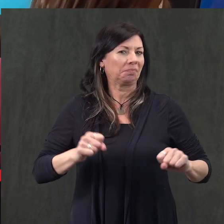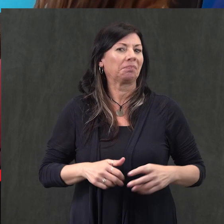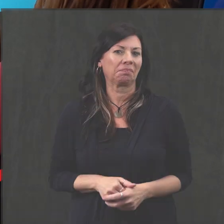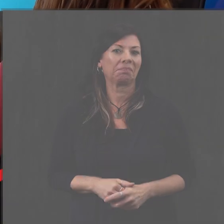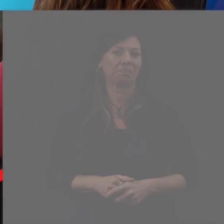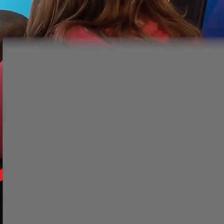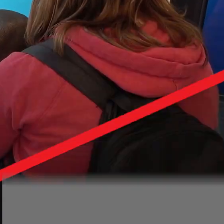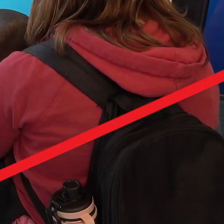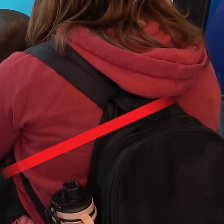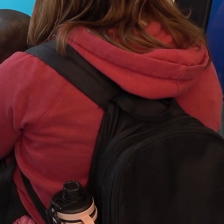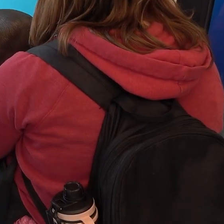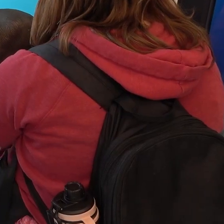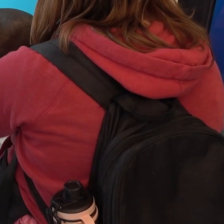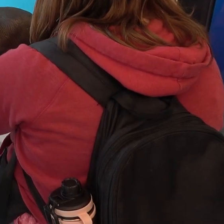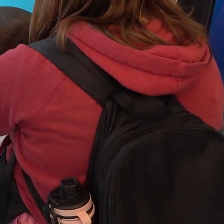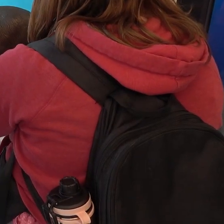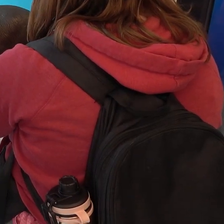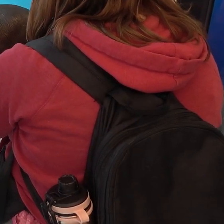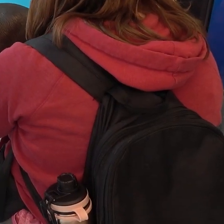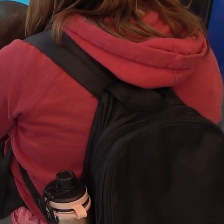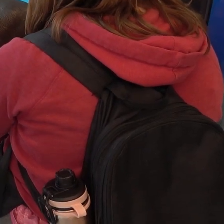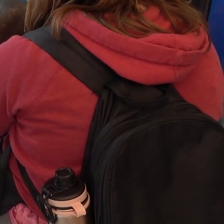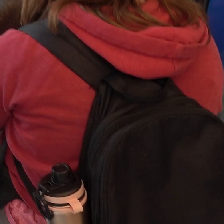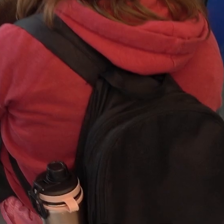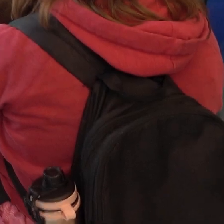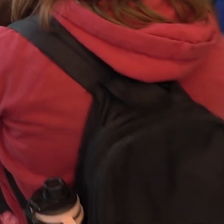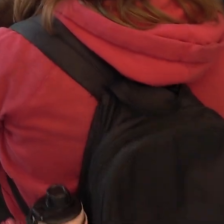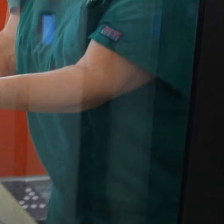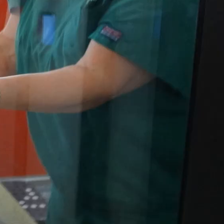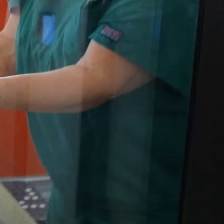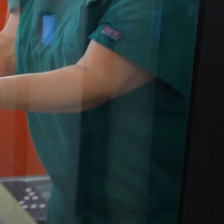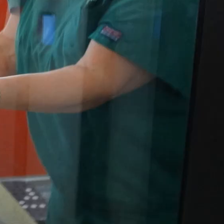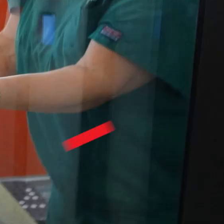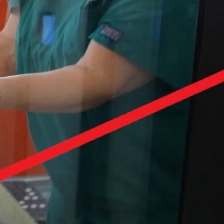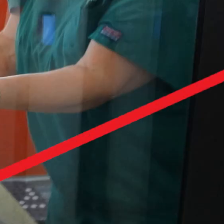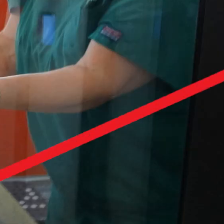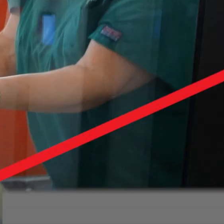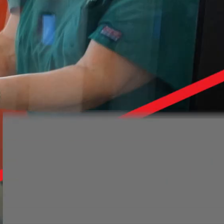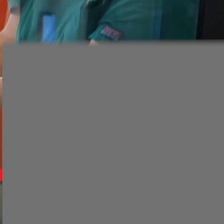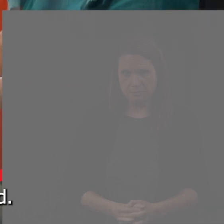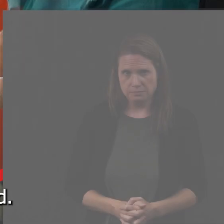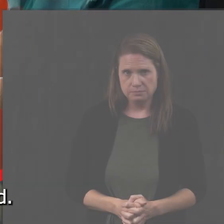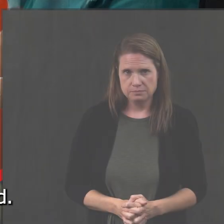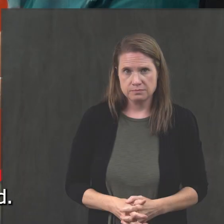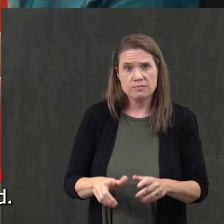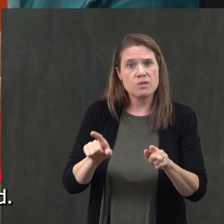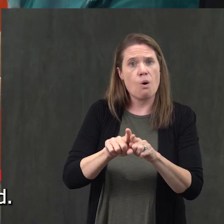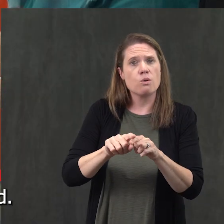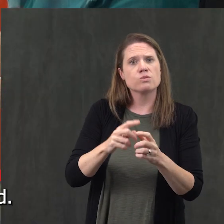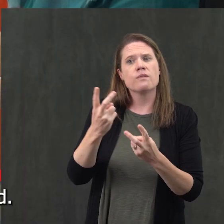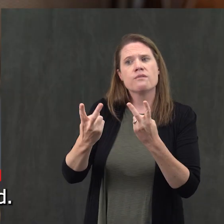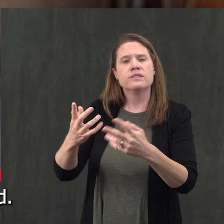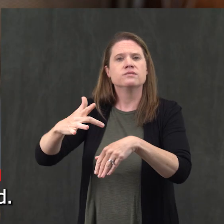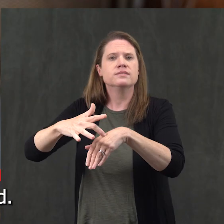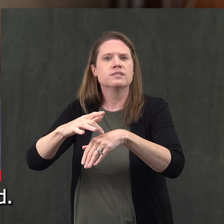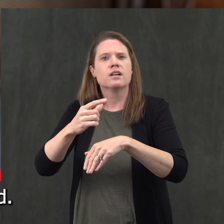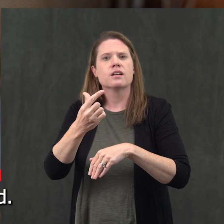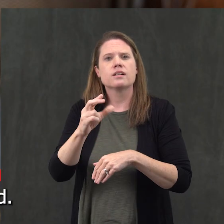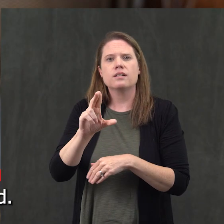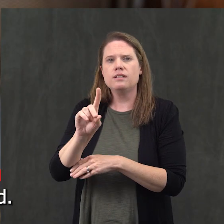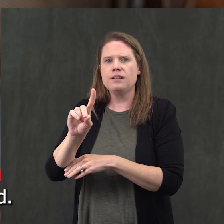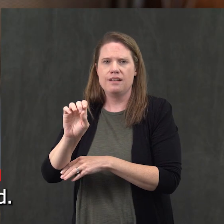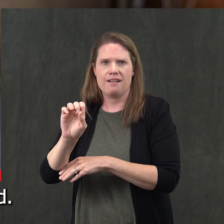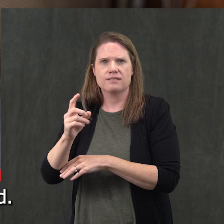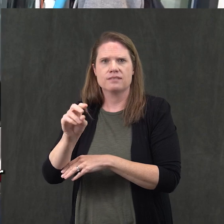Jackson and Amber feel a metal dog statue. Photo. Behind a glass barrier, a woman feeds a puppy. Amber. We visited Guide Dogs for